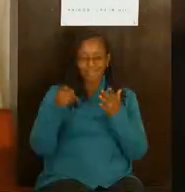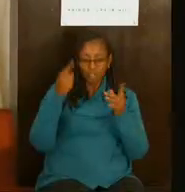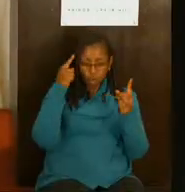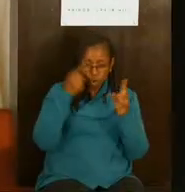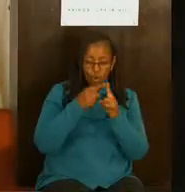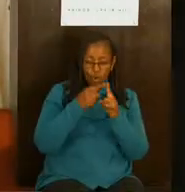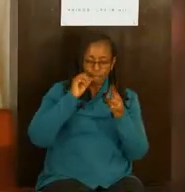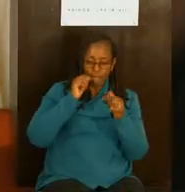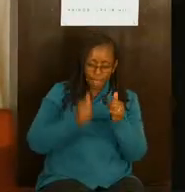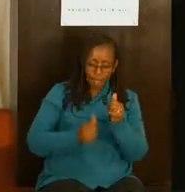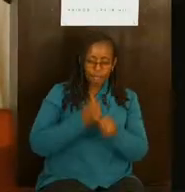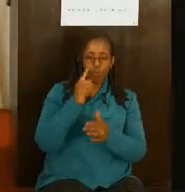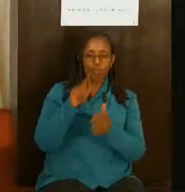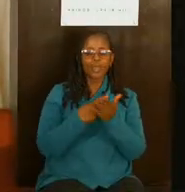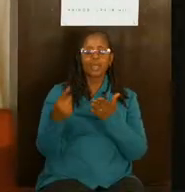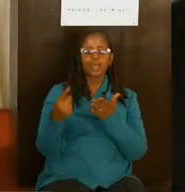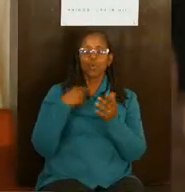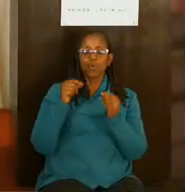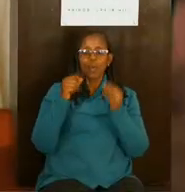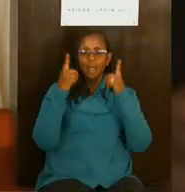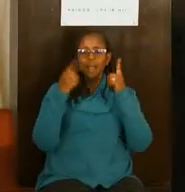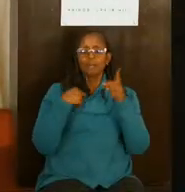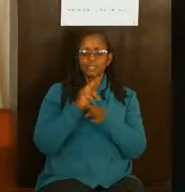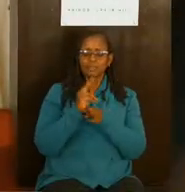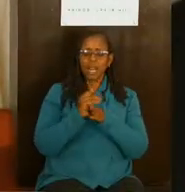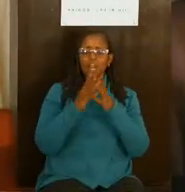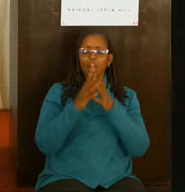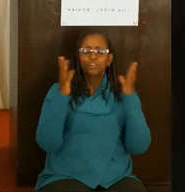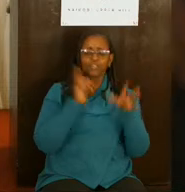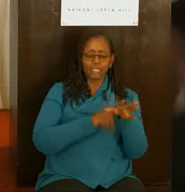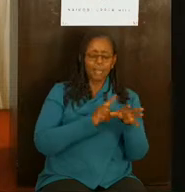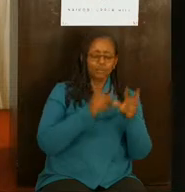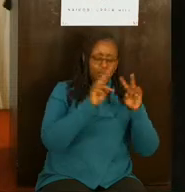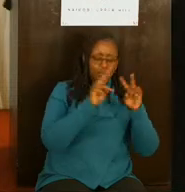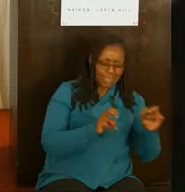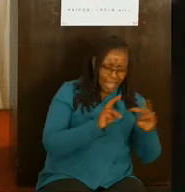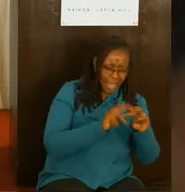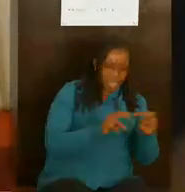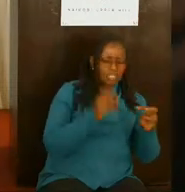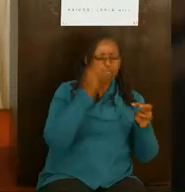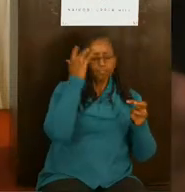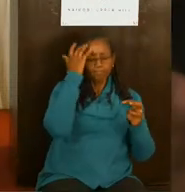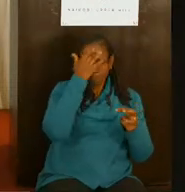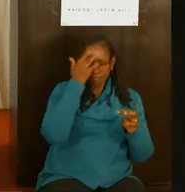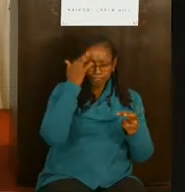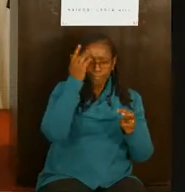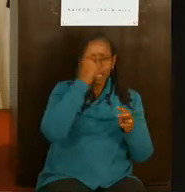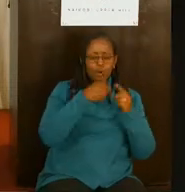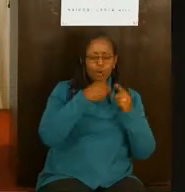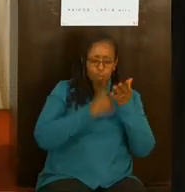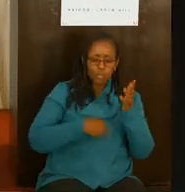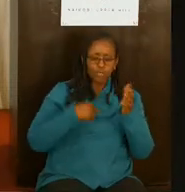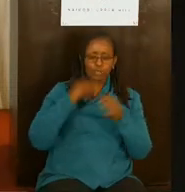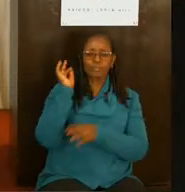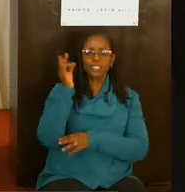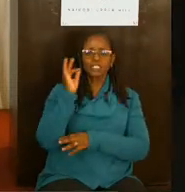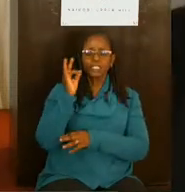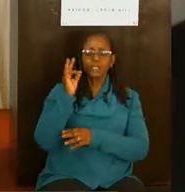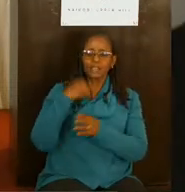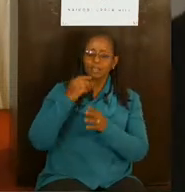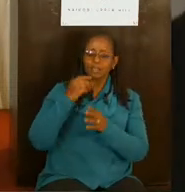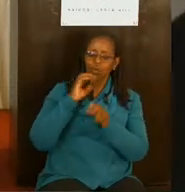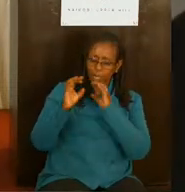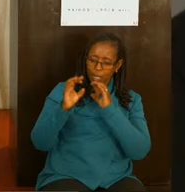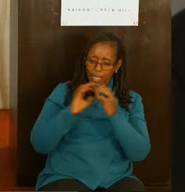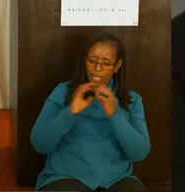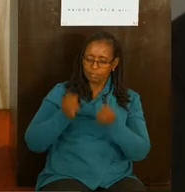of every week why wake up why spend a lot of time to research think through and then work out to communicate so I